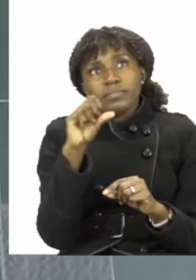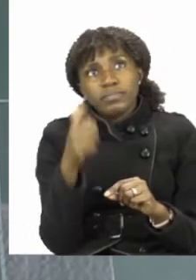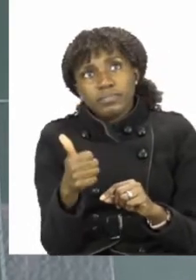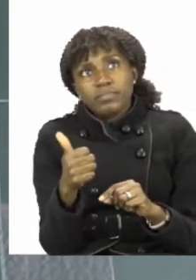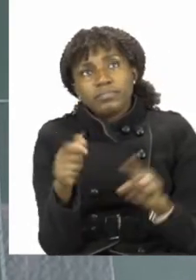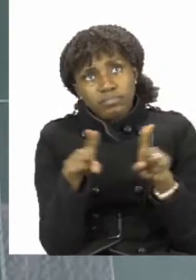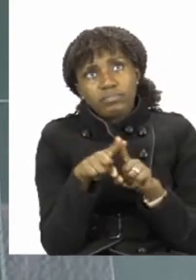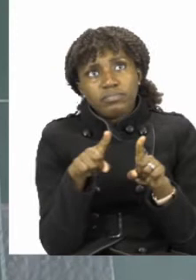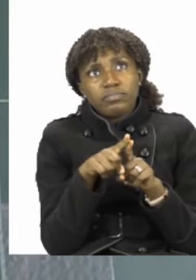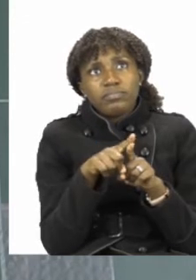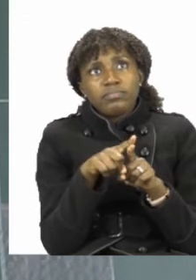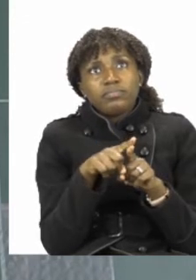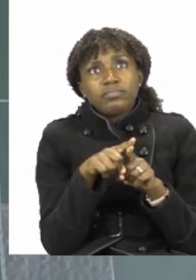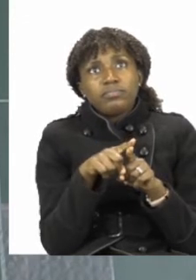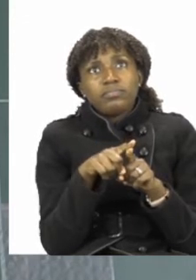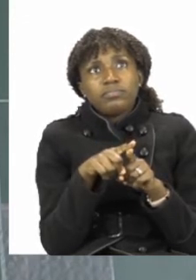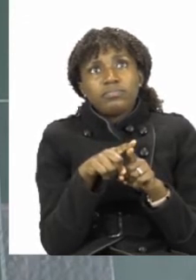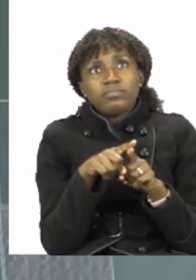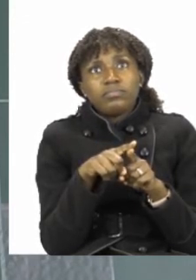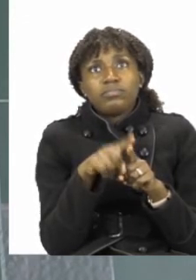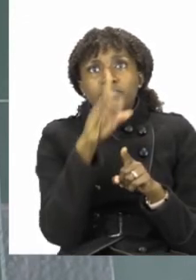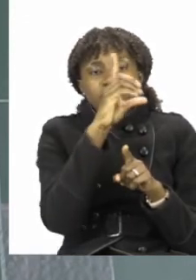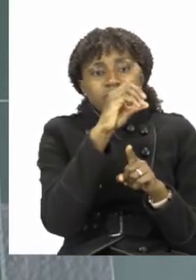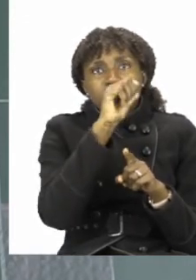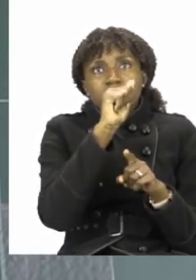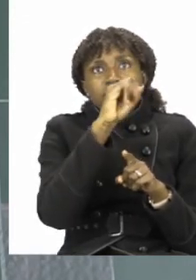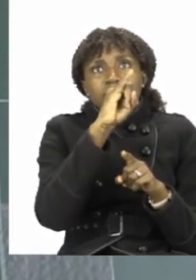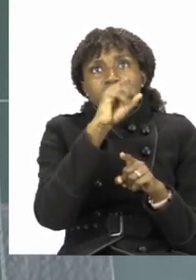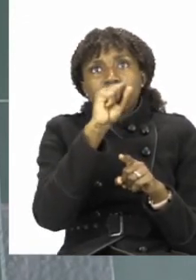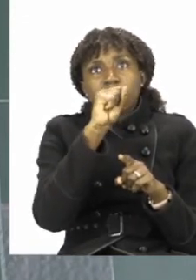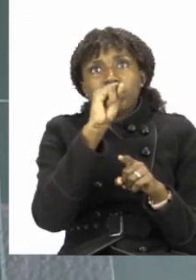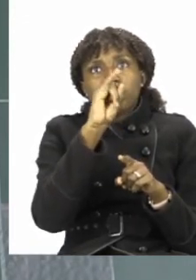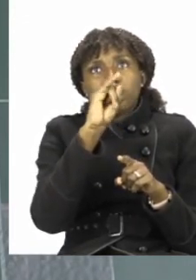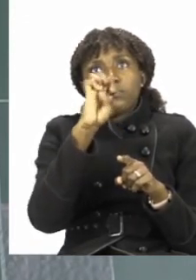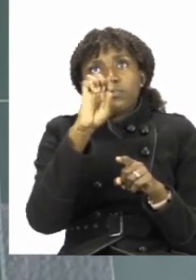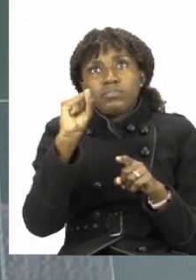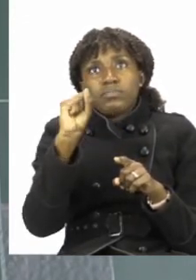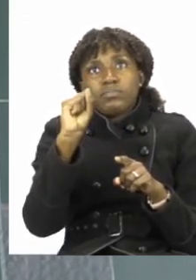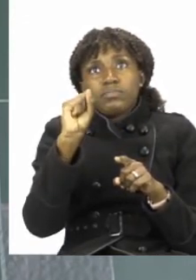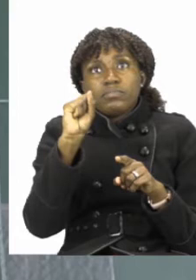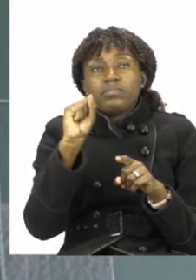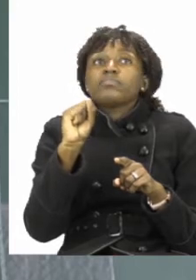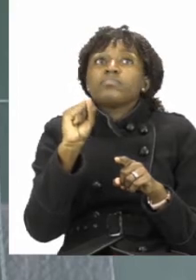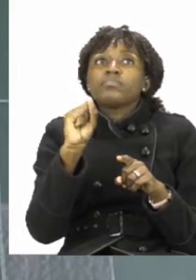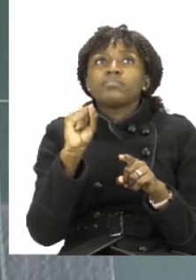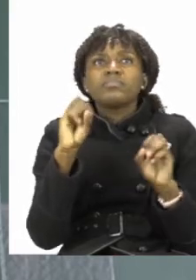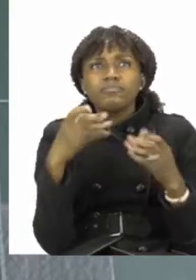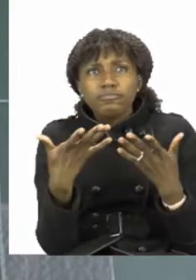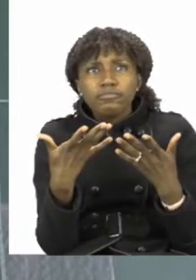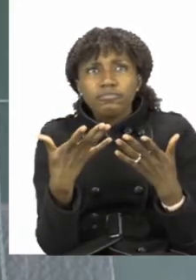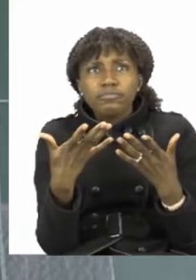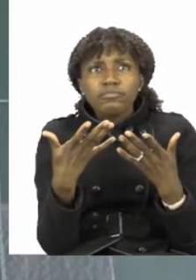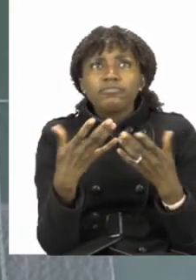the same. Let's take a look at daisies. Now, daisies are written at the bottom, and then